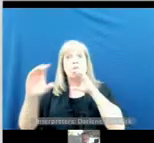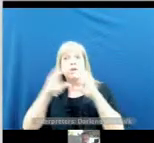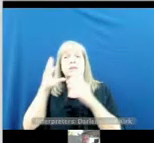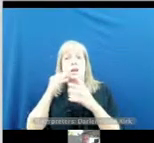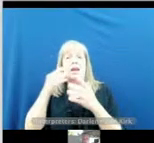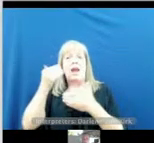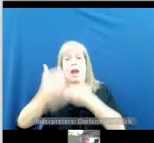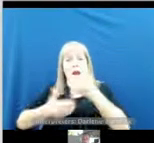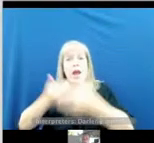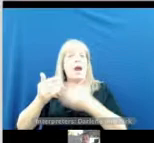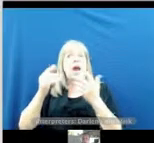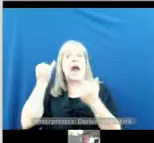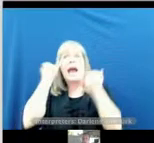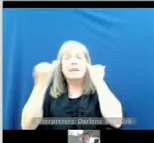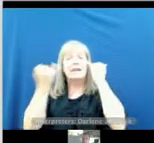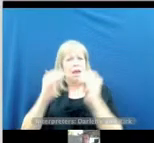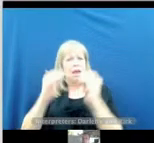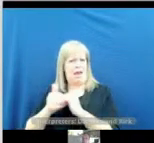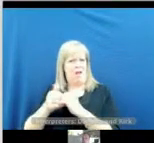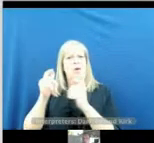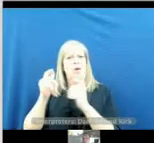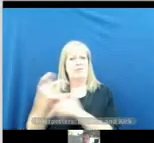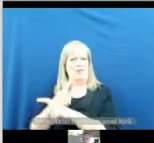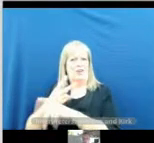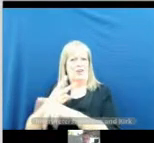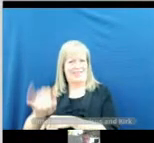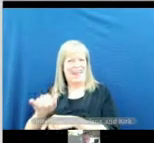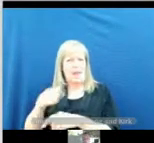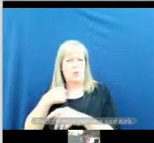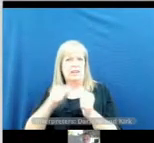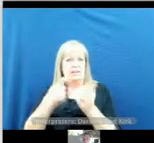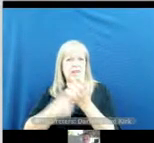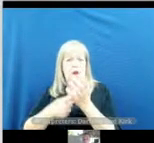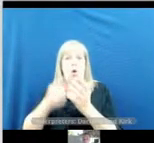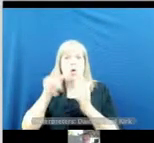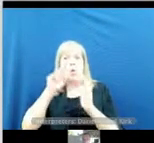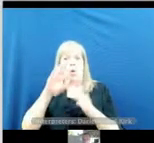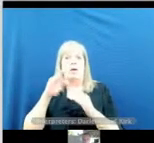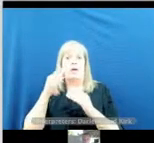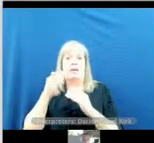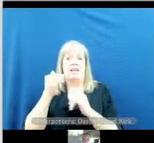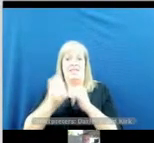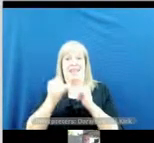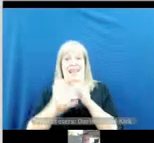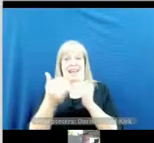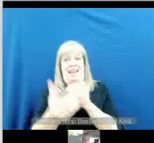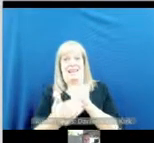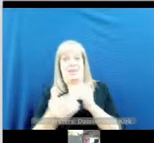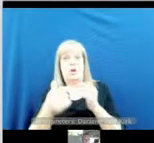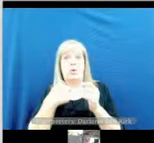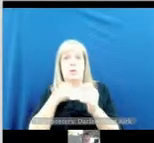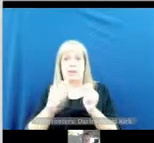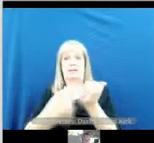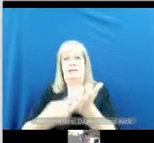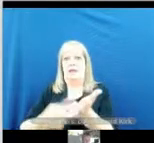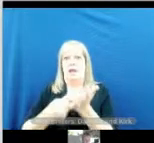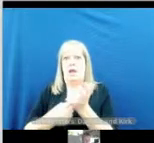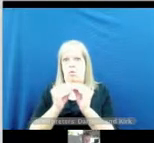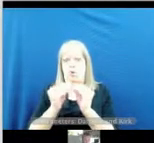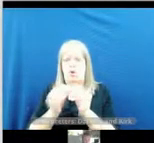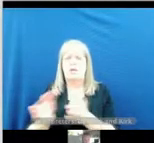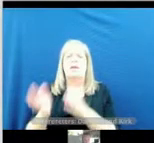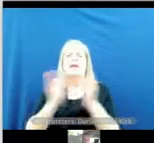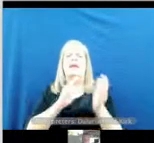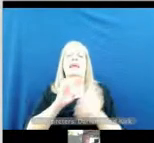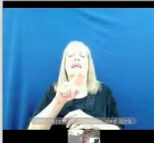great one. And so if we have some time at the end, I'd love to be able to talk about that more. And Elizabeth is saying, yes,